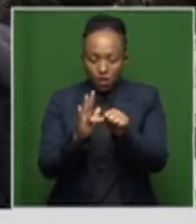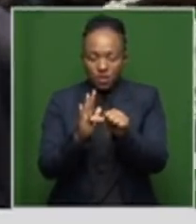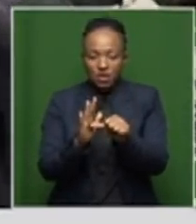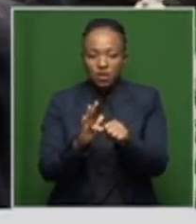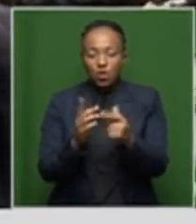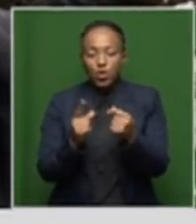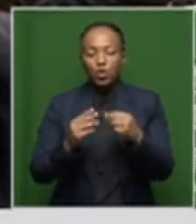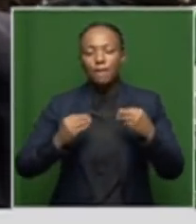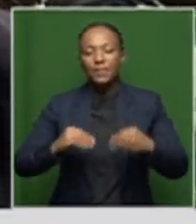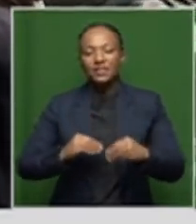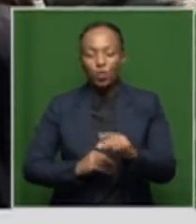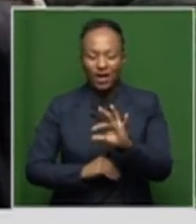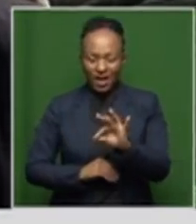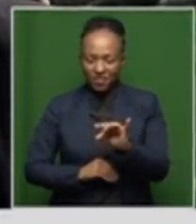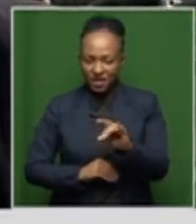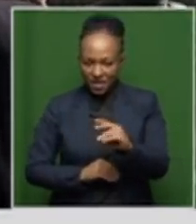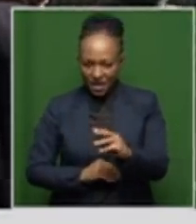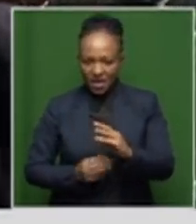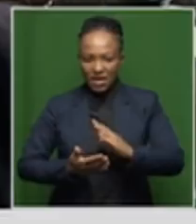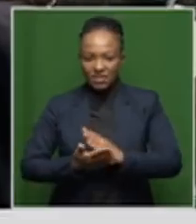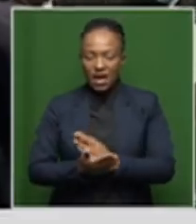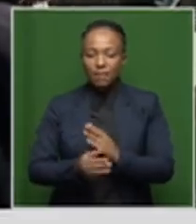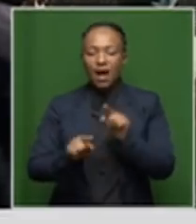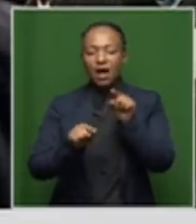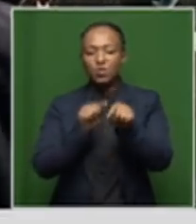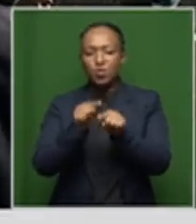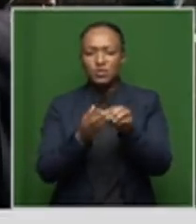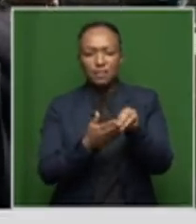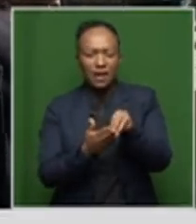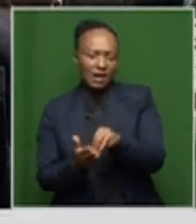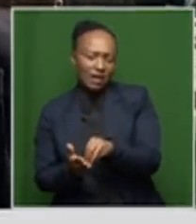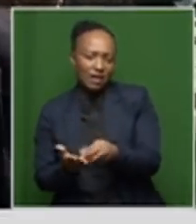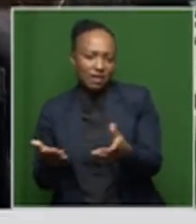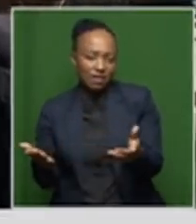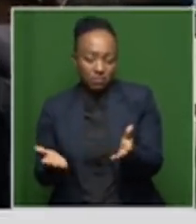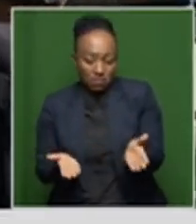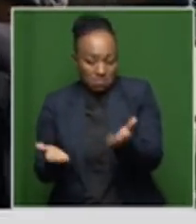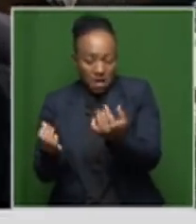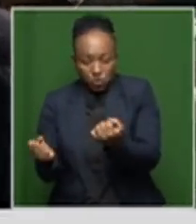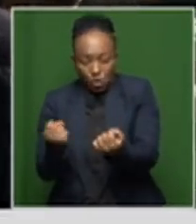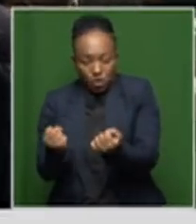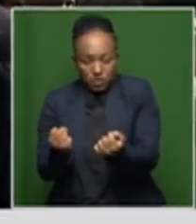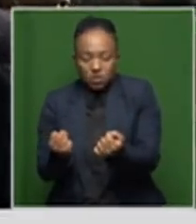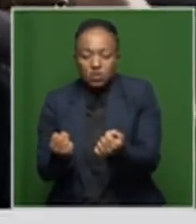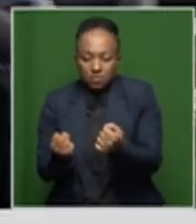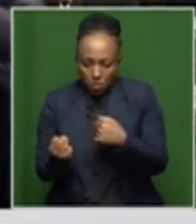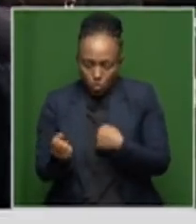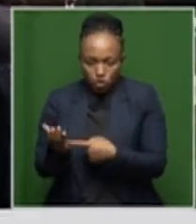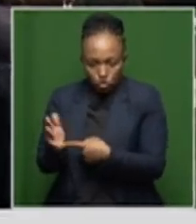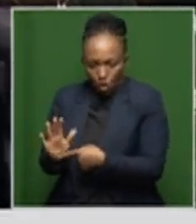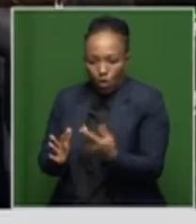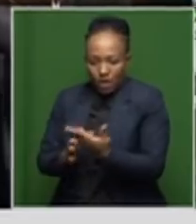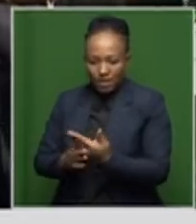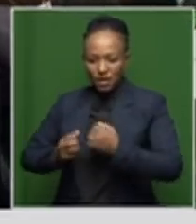this business on a daily basis, most accused come with those things, and it's up to the court. We are going to present our case. As I have said, that we have got